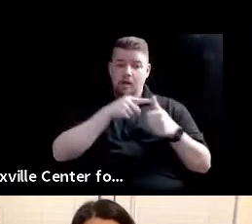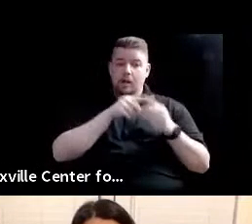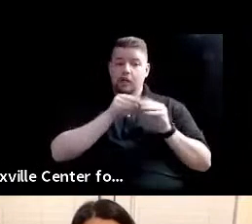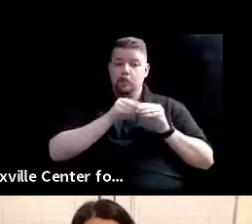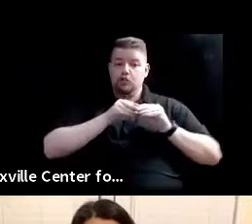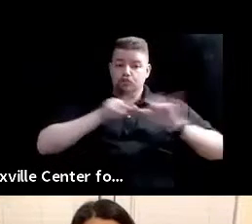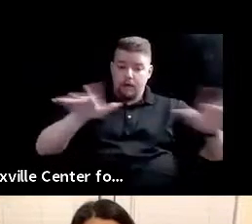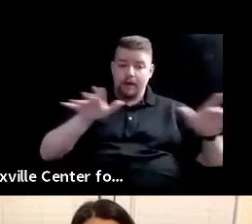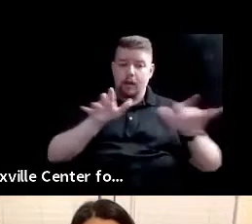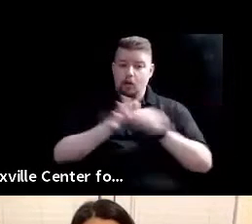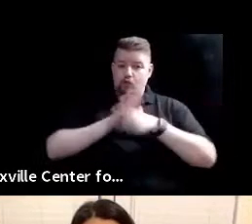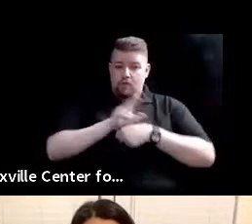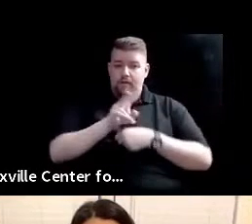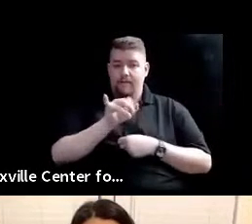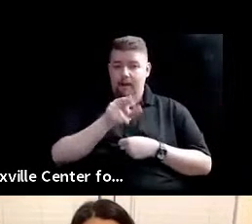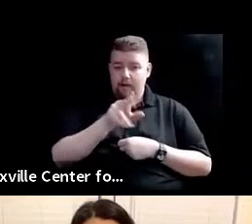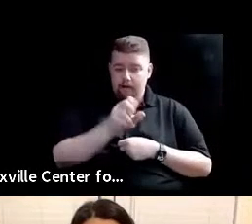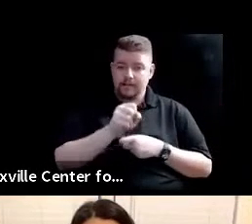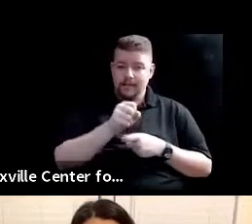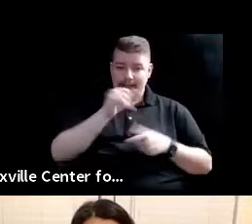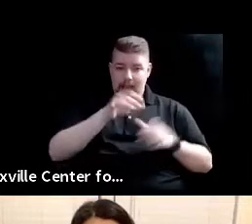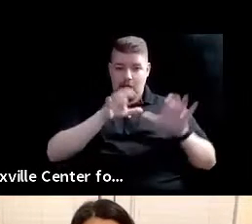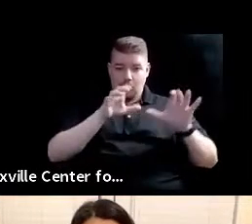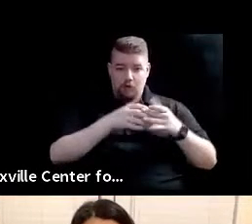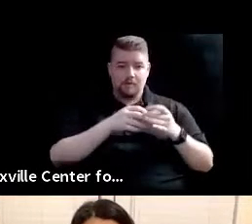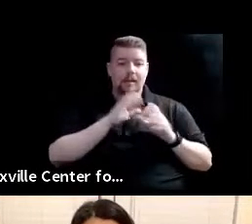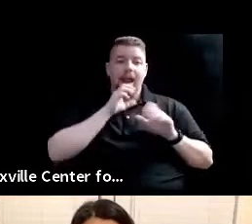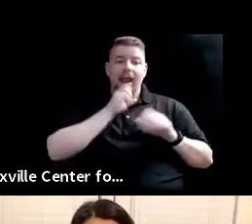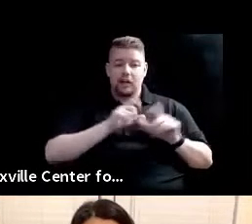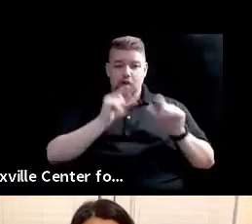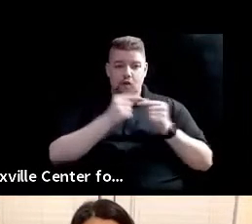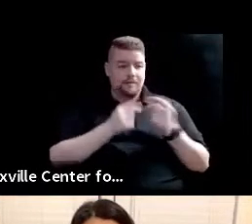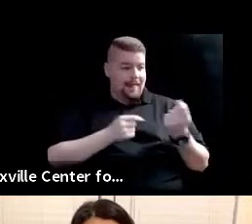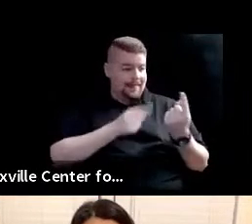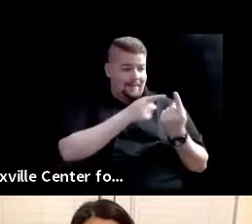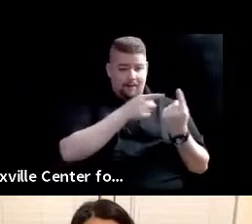spreading the coronavirus, being the age groups of 11 to 30,